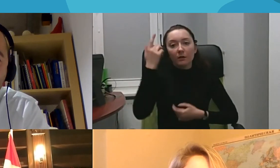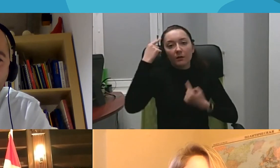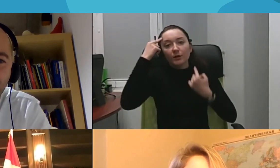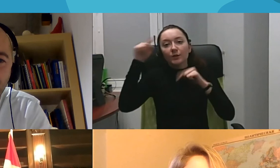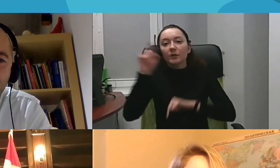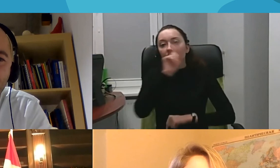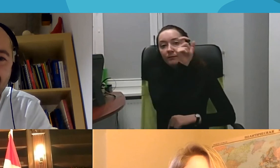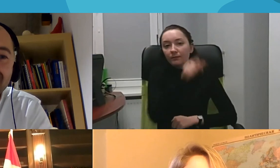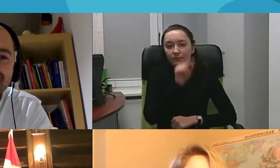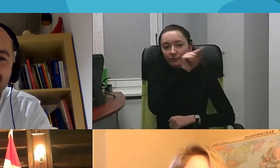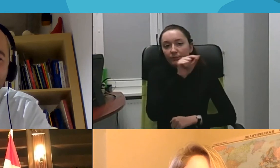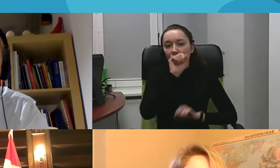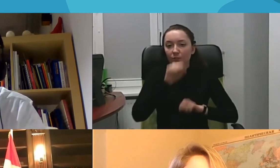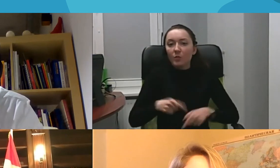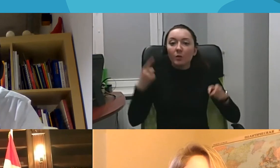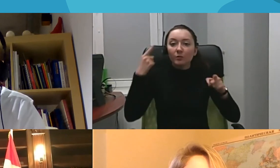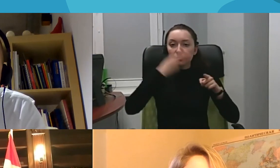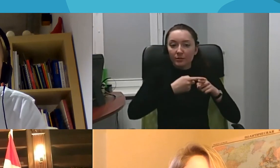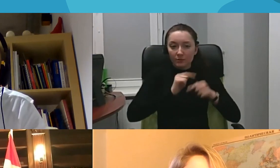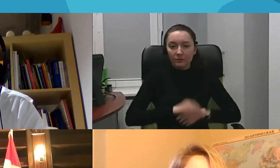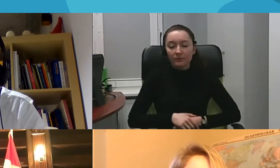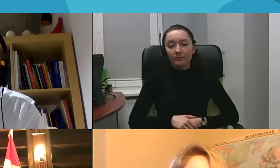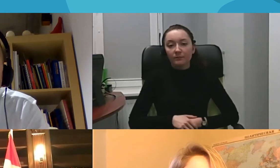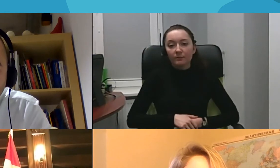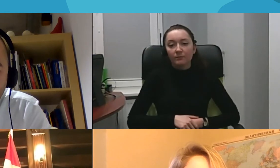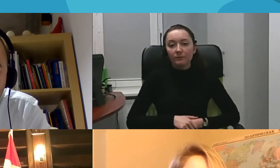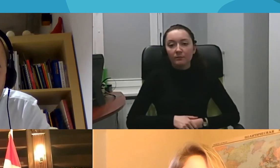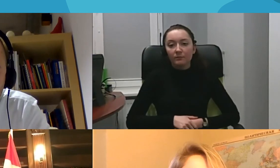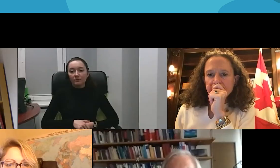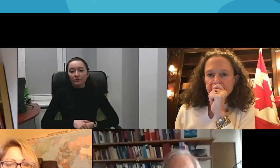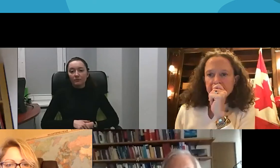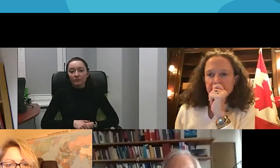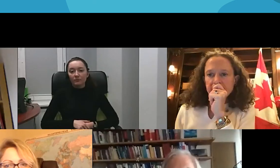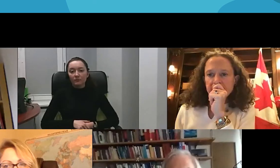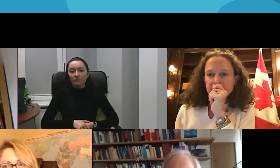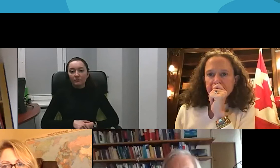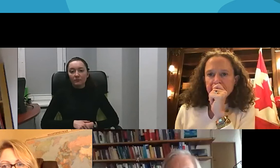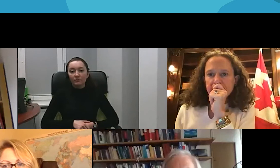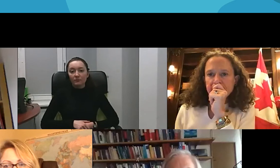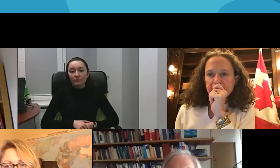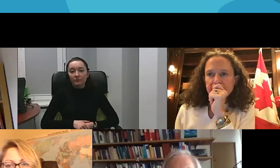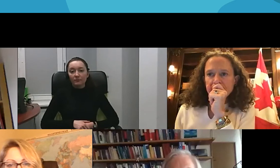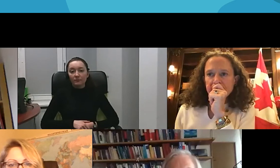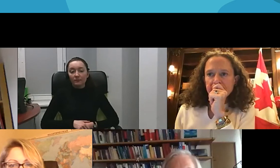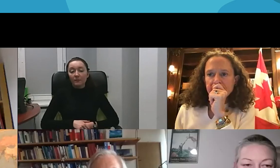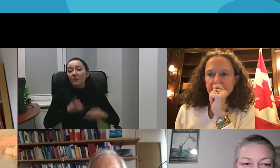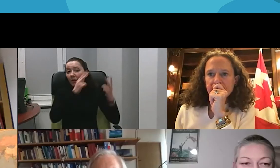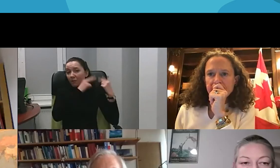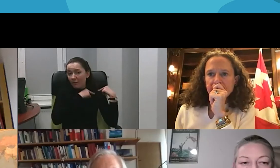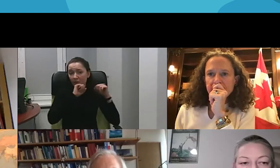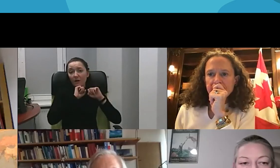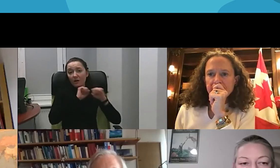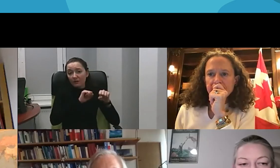more? Yeah, I can add something. Well, this responsibility to protect, as you know, is not is being